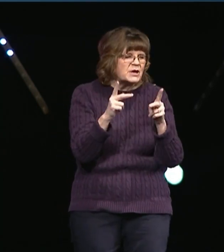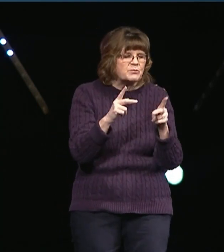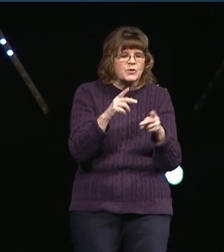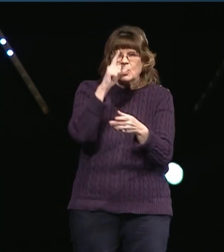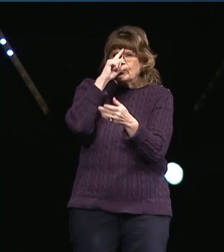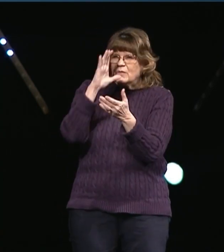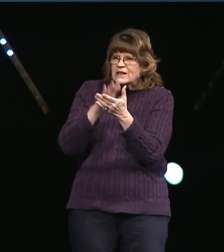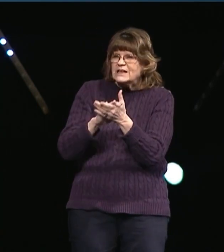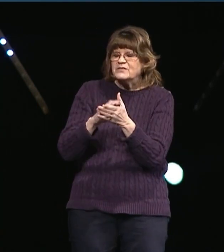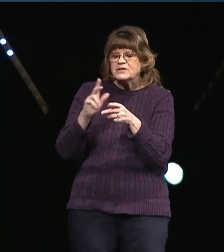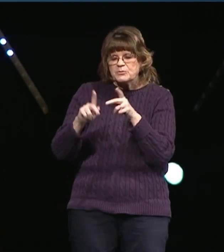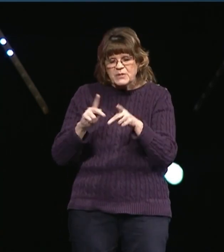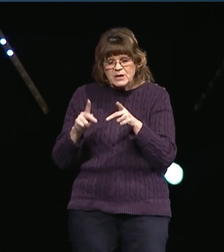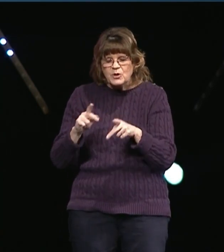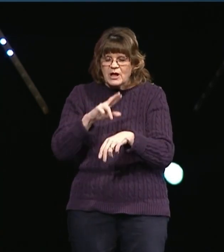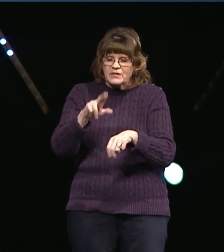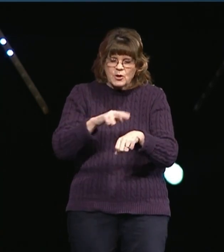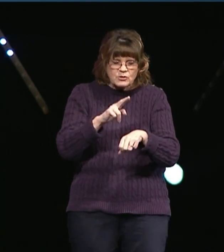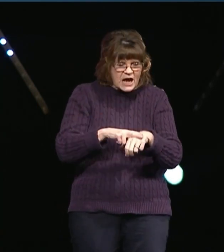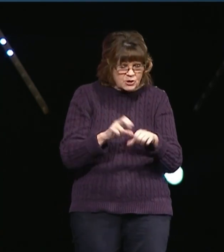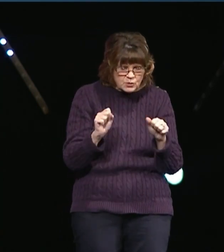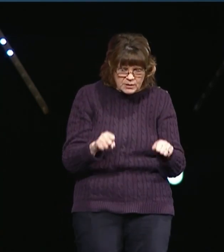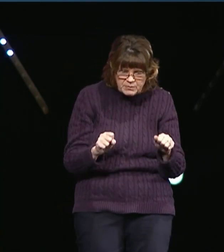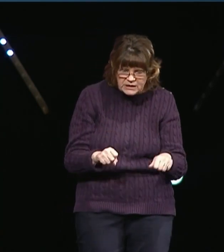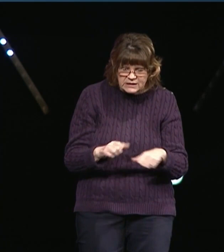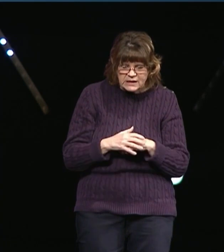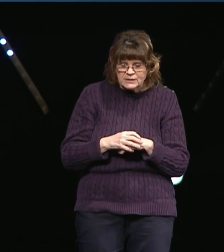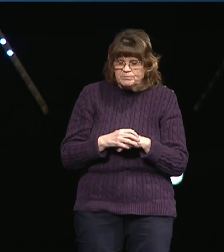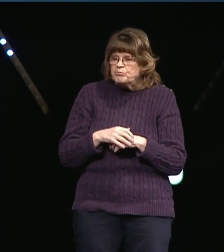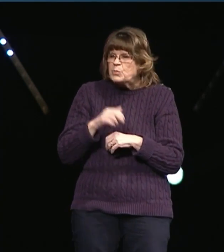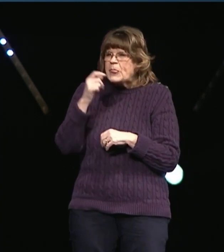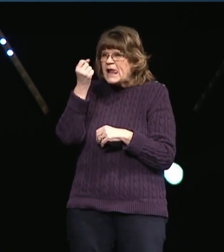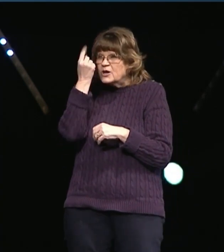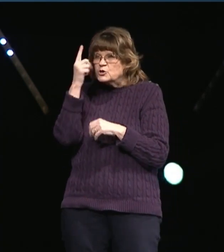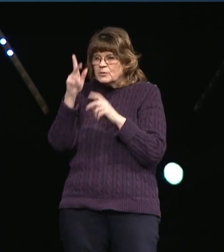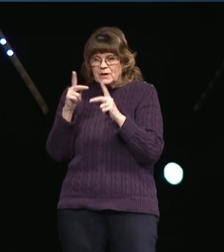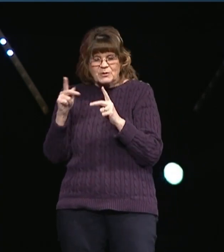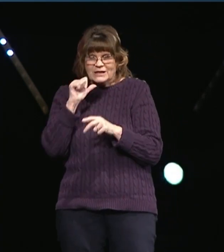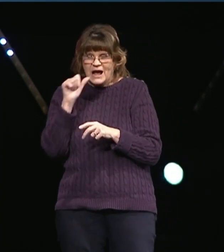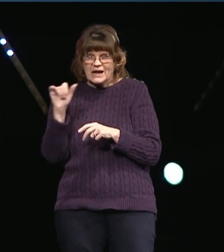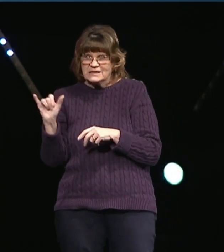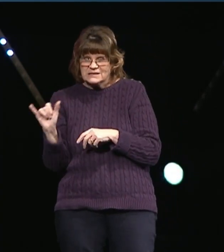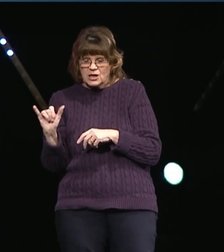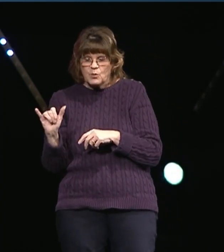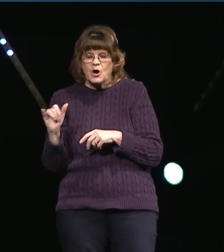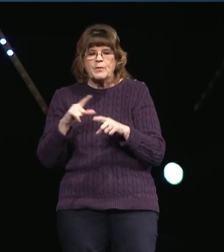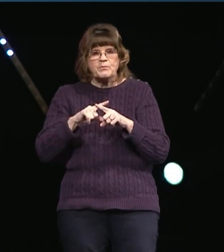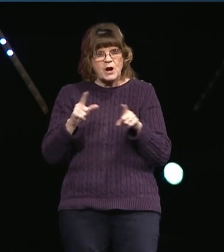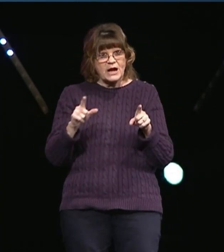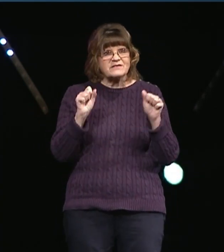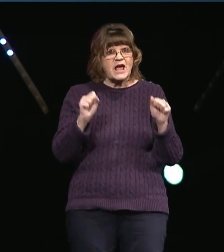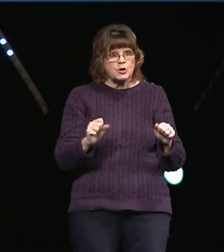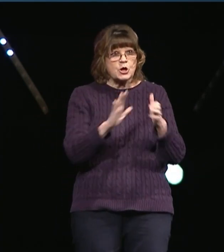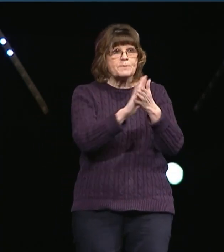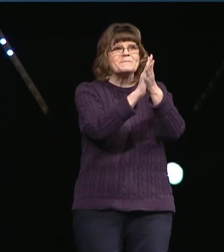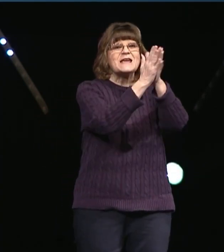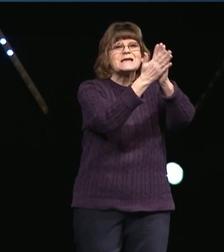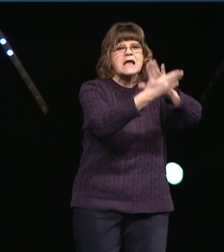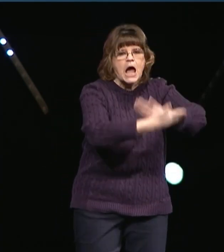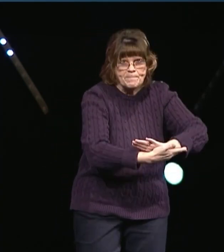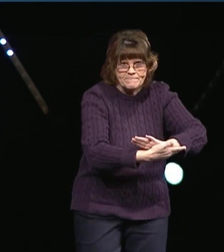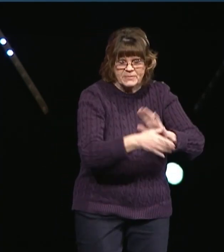and nurtured their natural abilities. He saw people not as they were, but as they would become. He believed in their